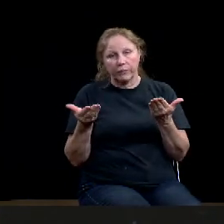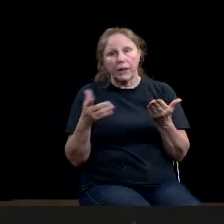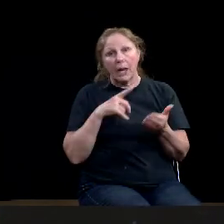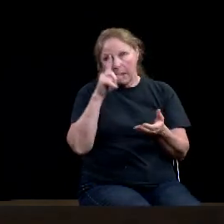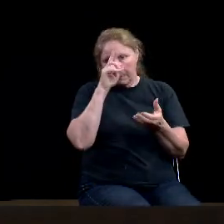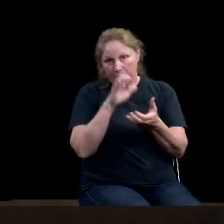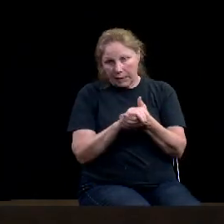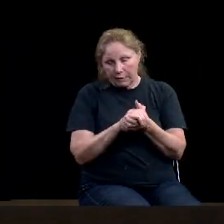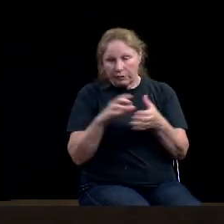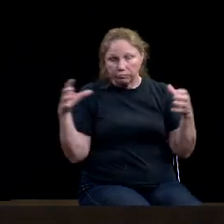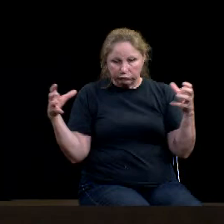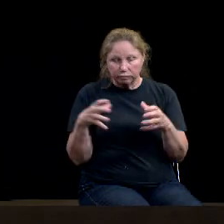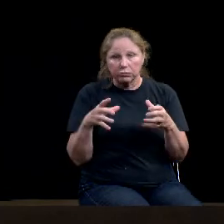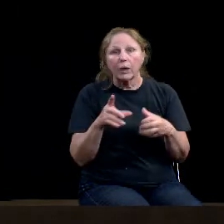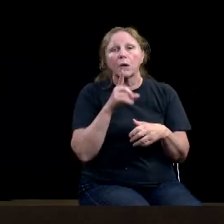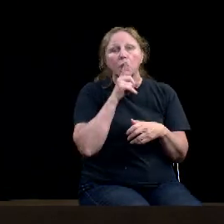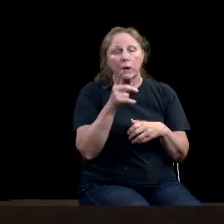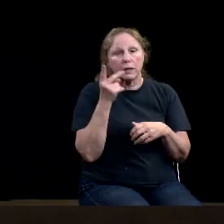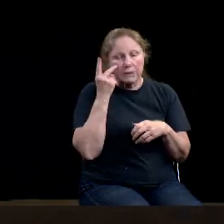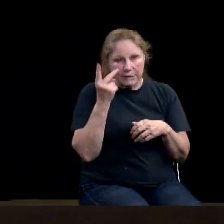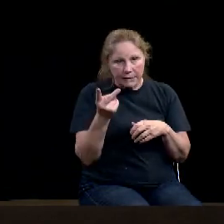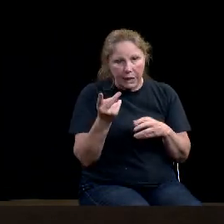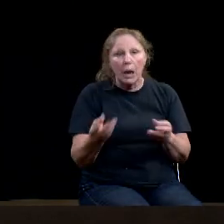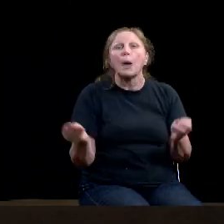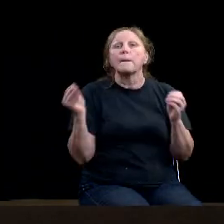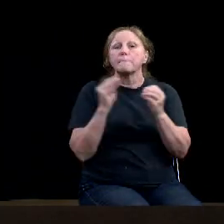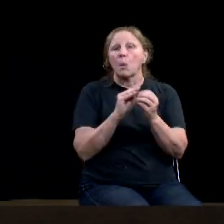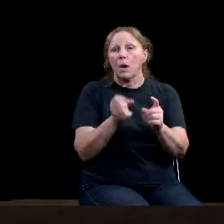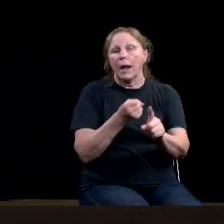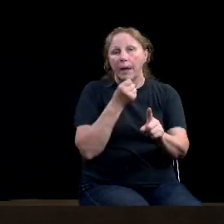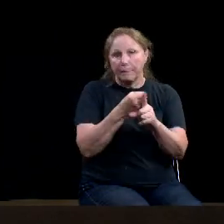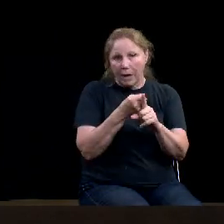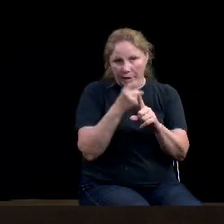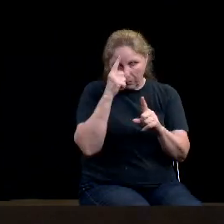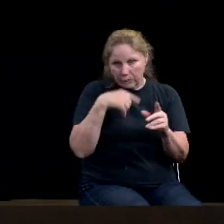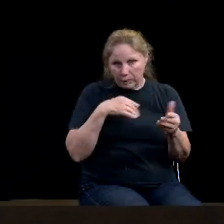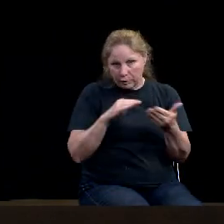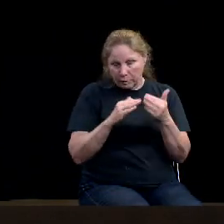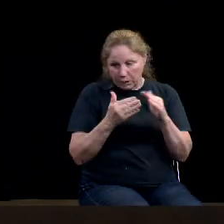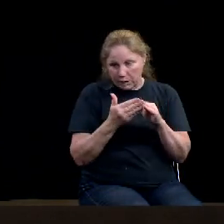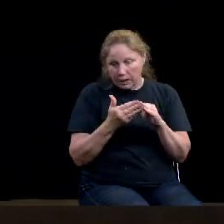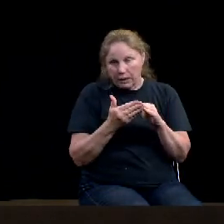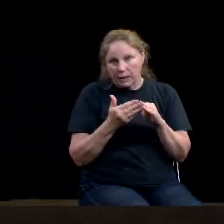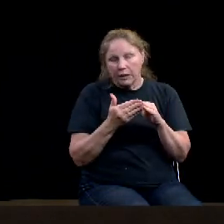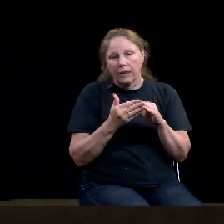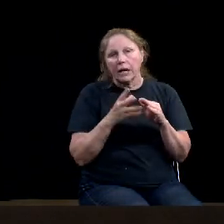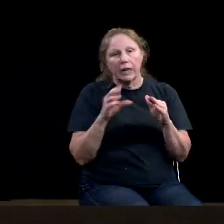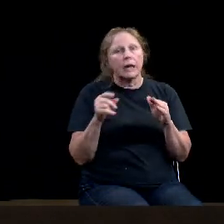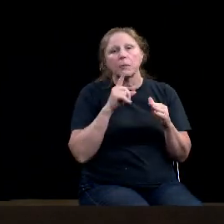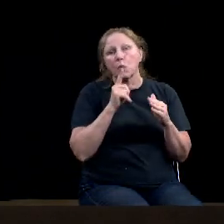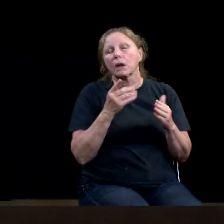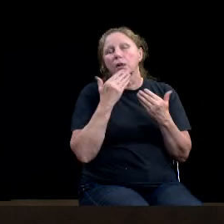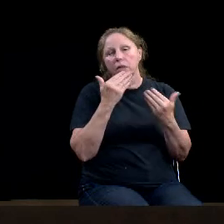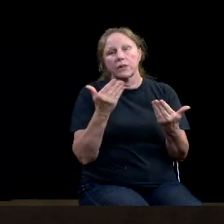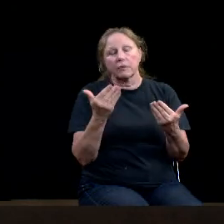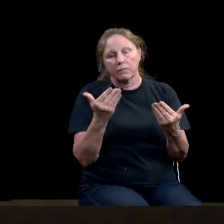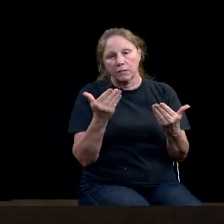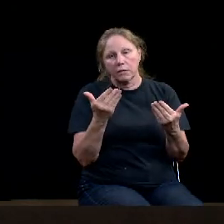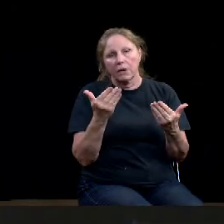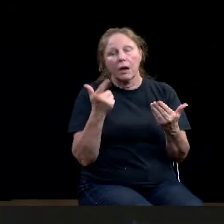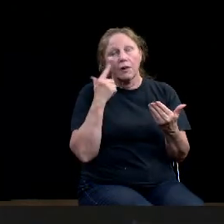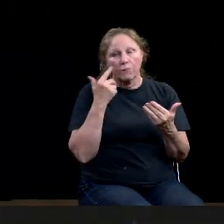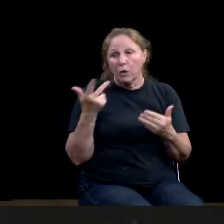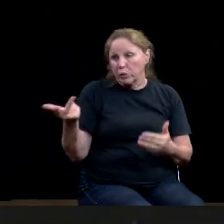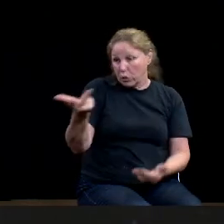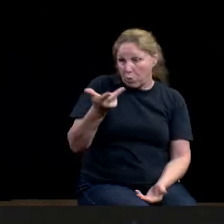so thankful for the three of you on this swearing-in day, because I know that you're going to do good for